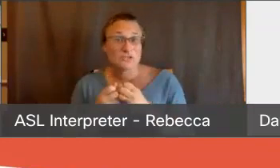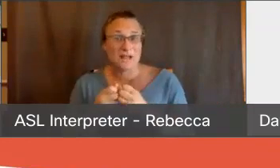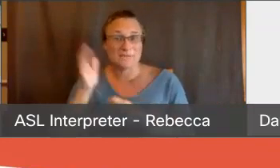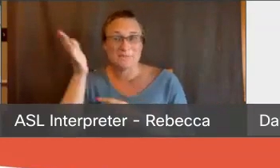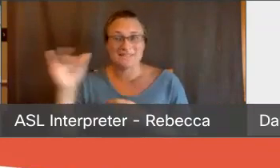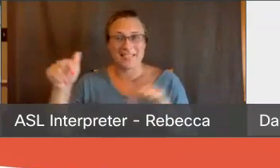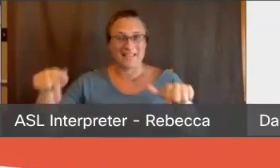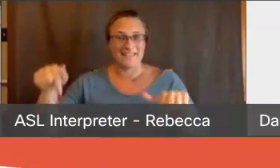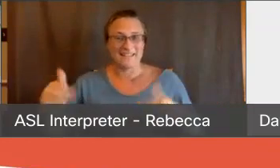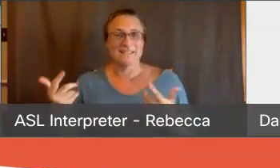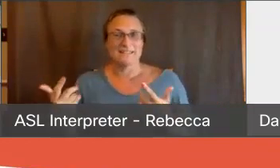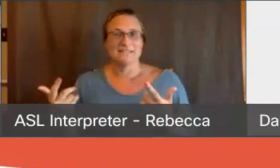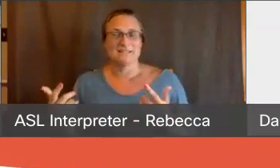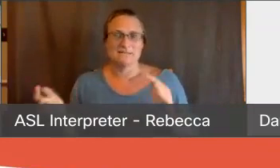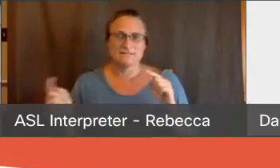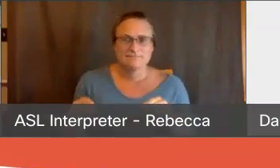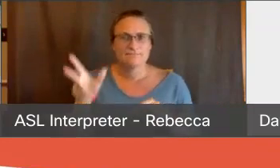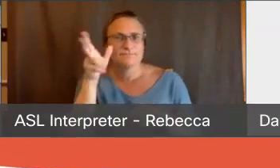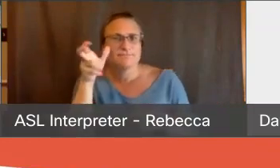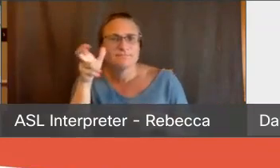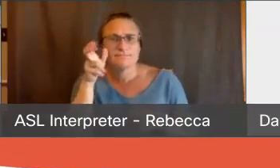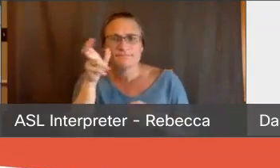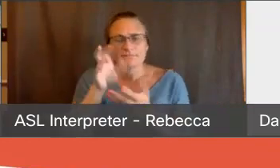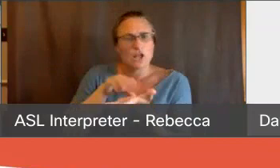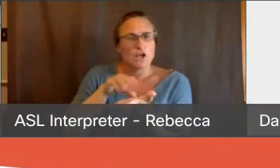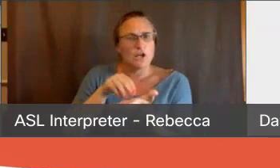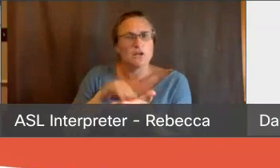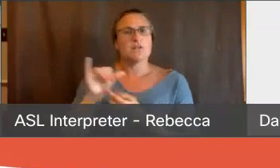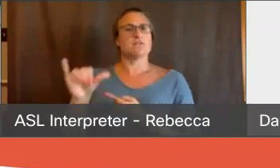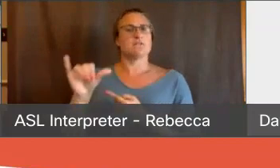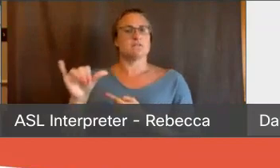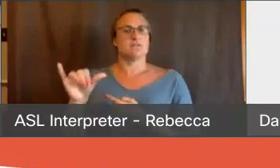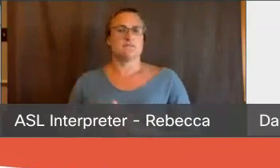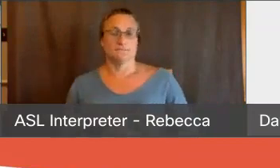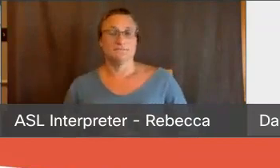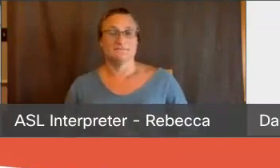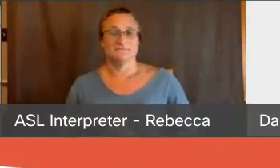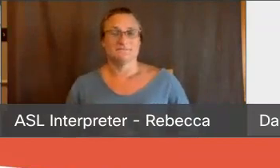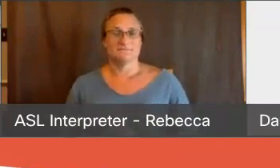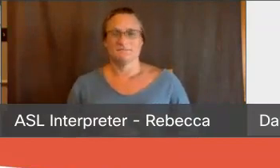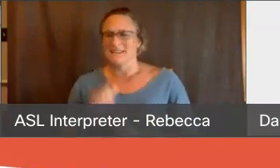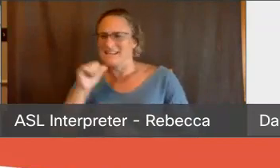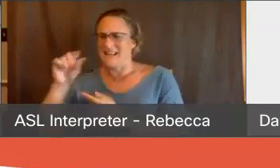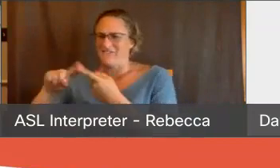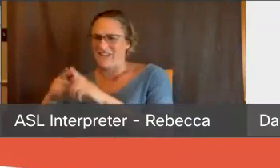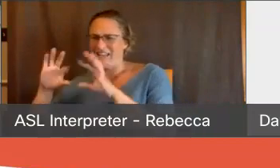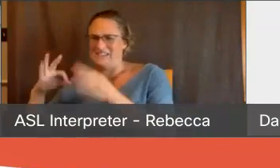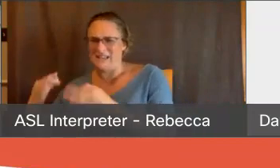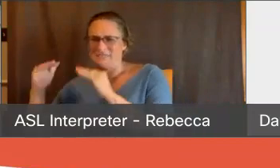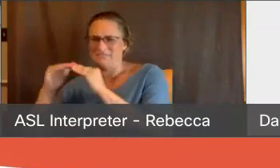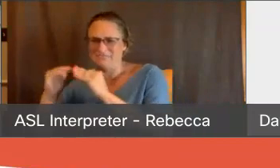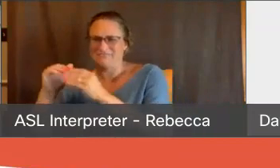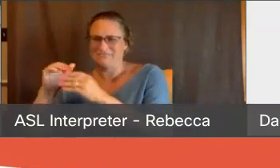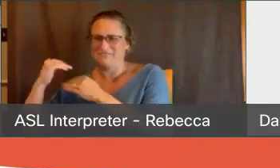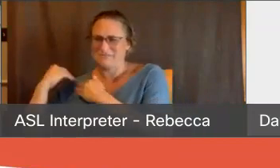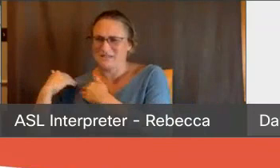this that can help us broaden our awareness, but that's not the responsibility of our friends or family or coworkers or anything